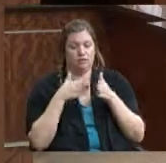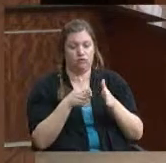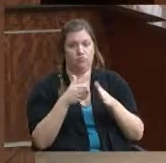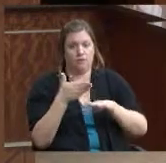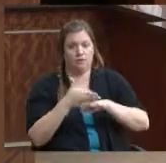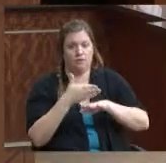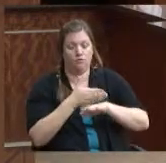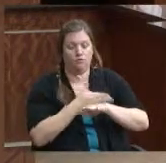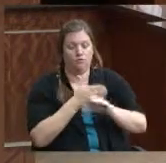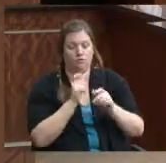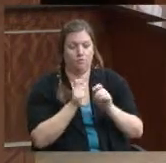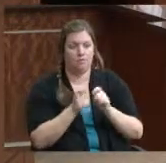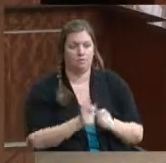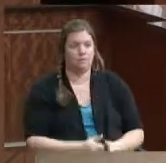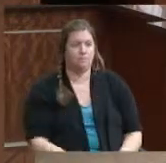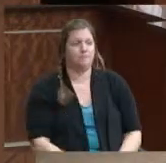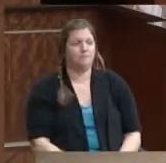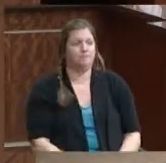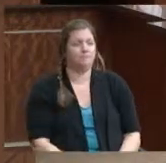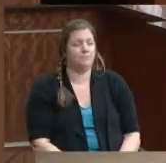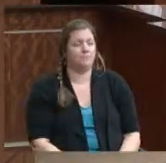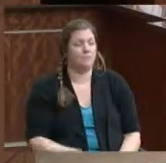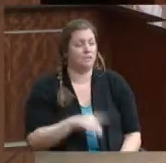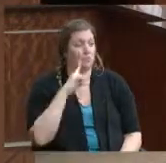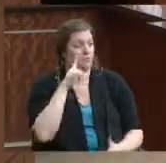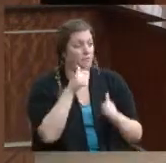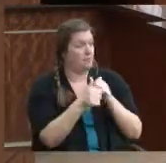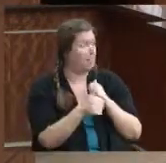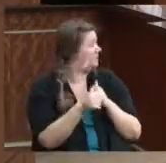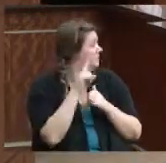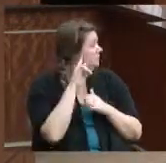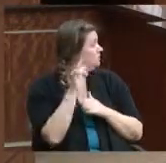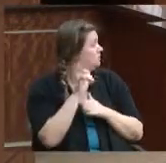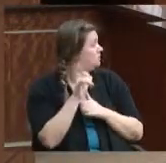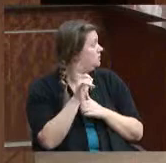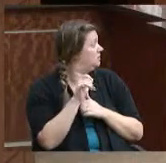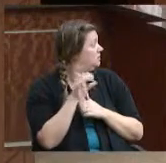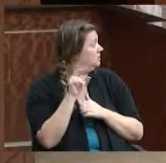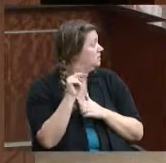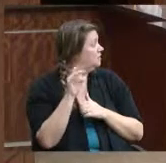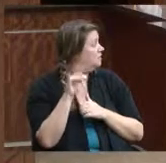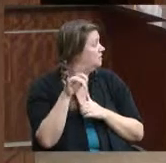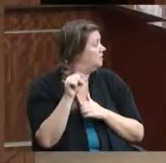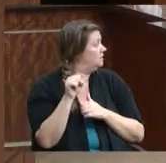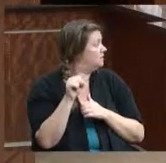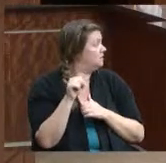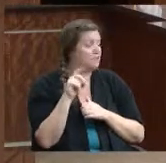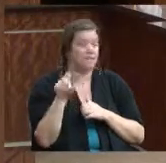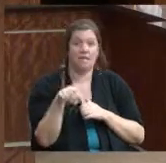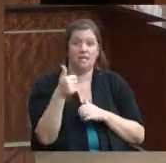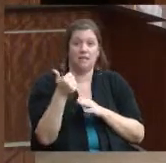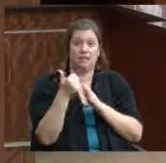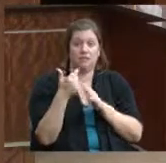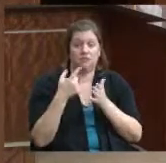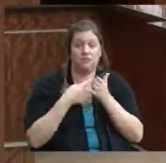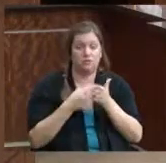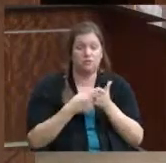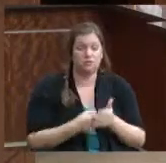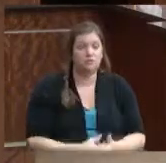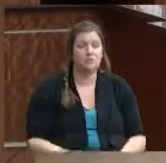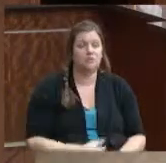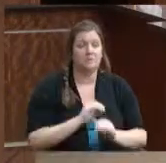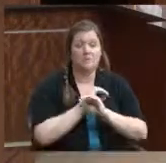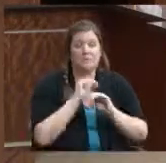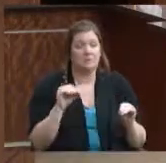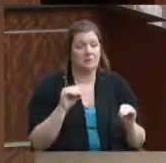repairs. Thank you, Councilman Les. Is there a second? Second. Councilwoman Nicholas, thank you. Any discussion? Seeing